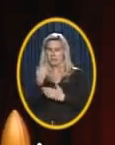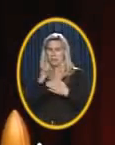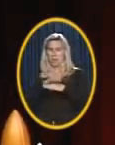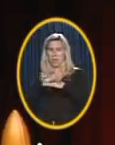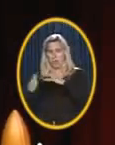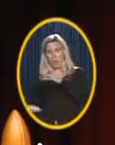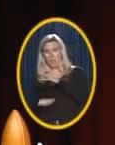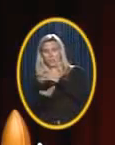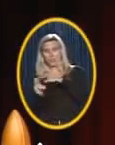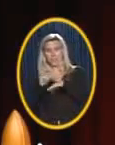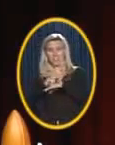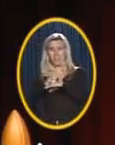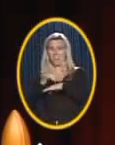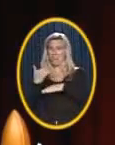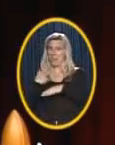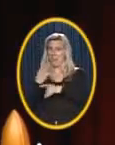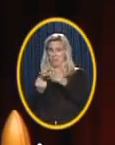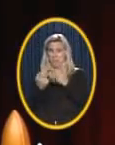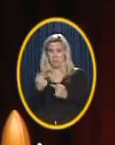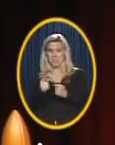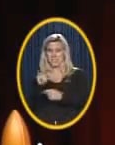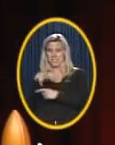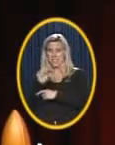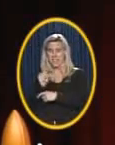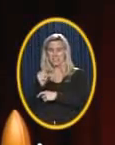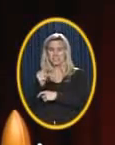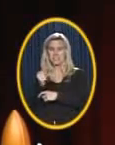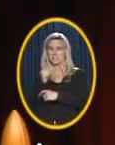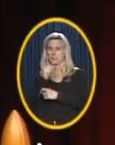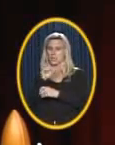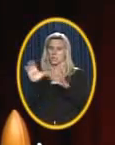John and I didn't want to hear about that part because wasn't a darn thing